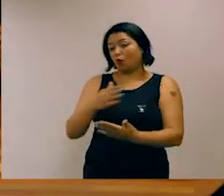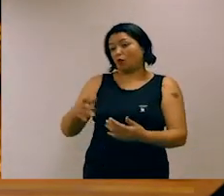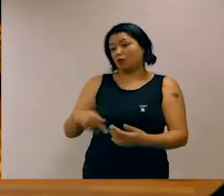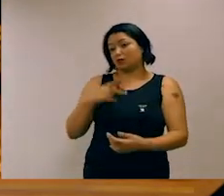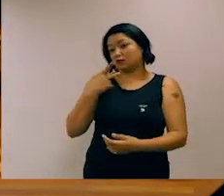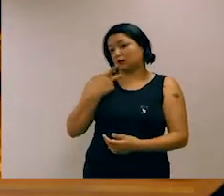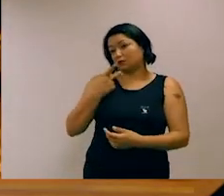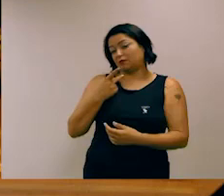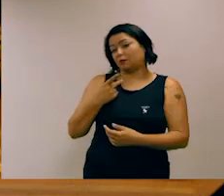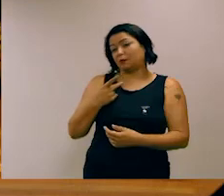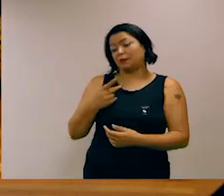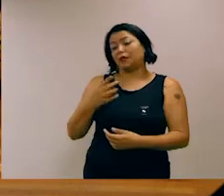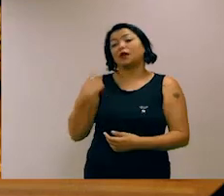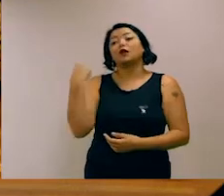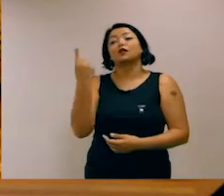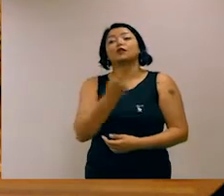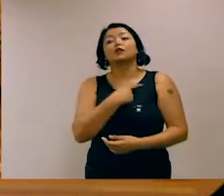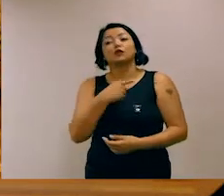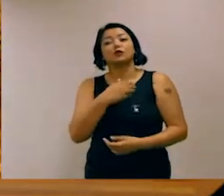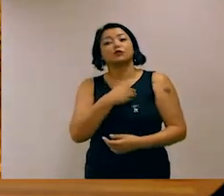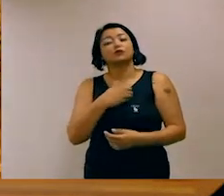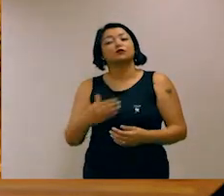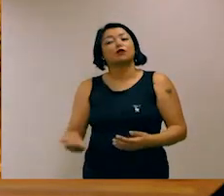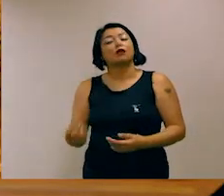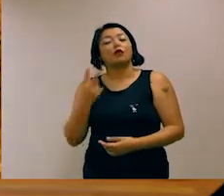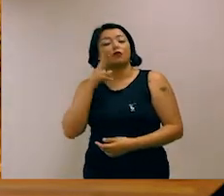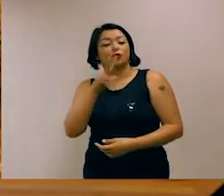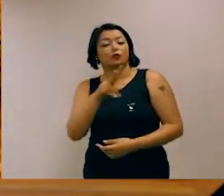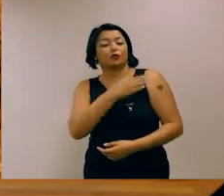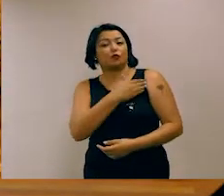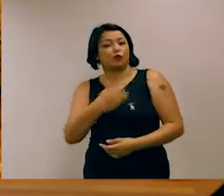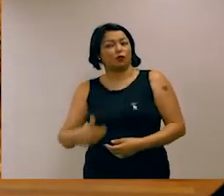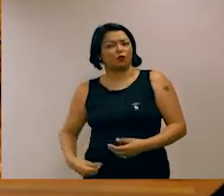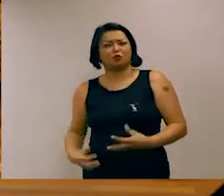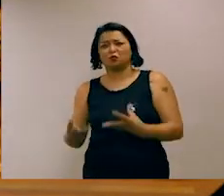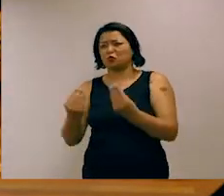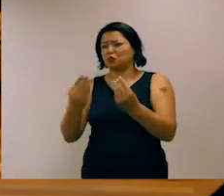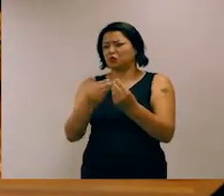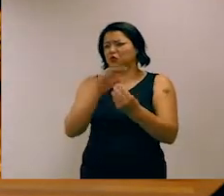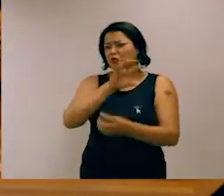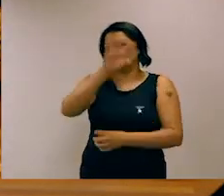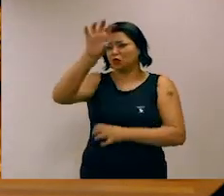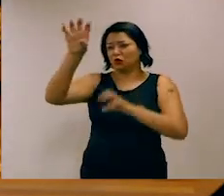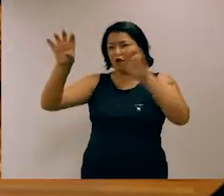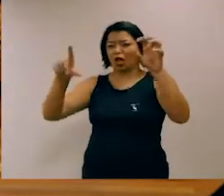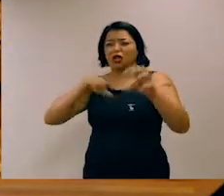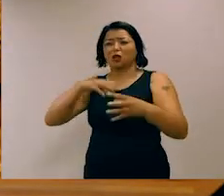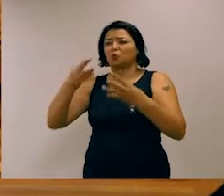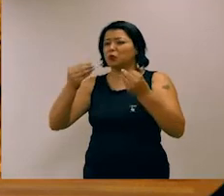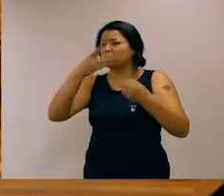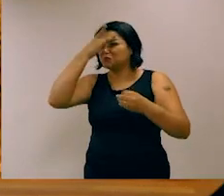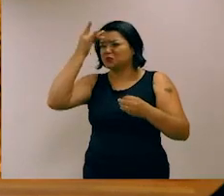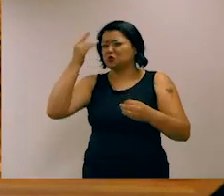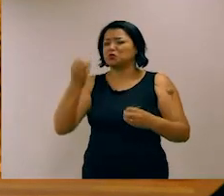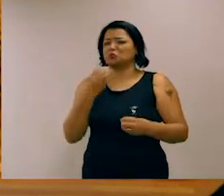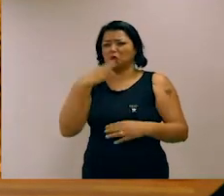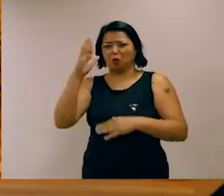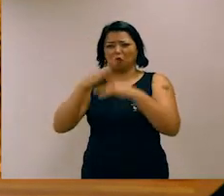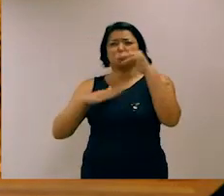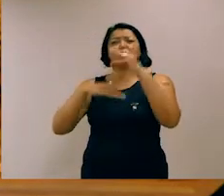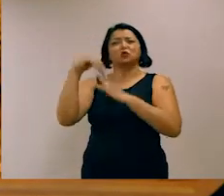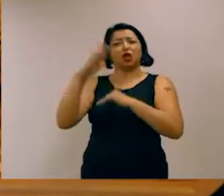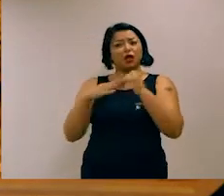many places we have really good people, but one of the most challenging places is that the measurement is